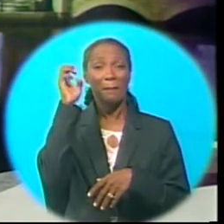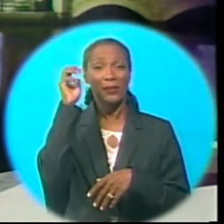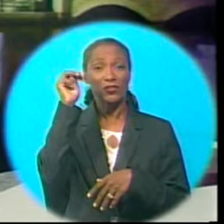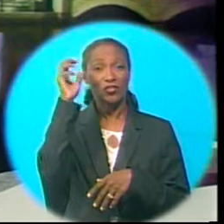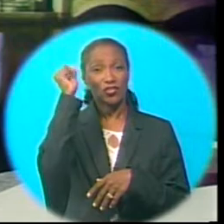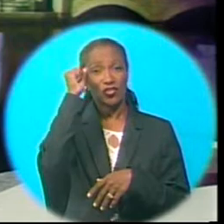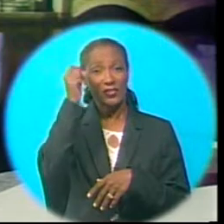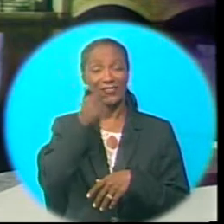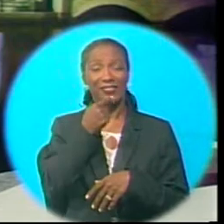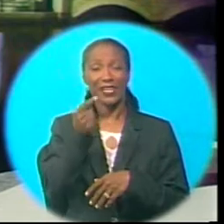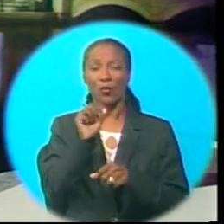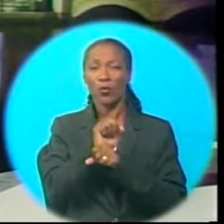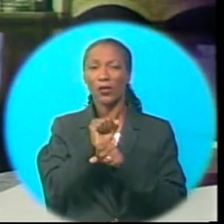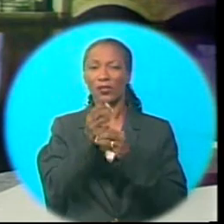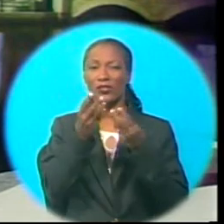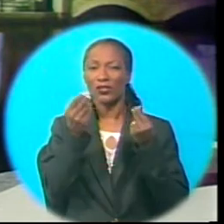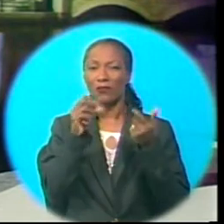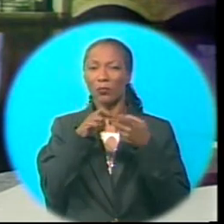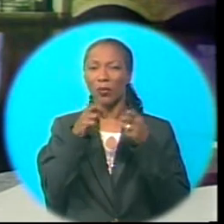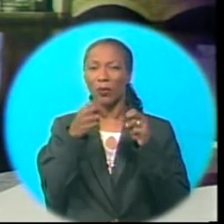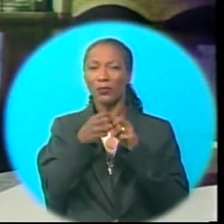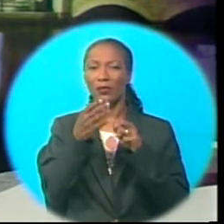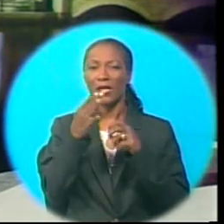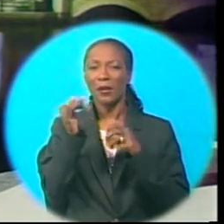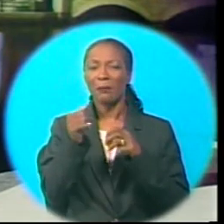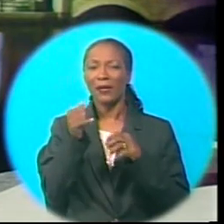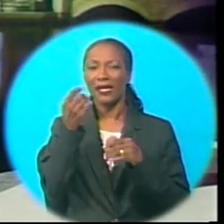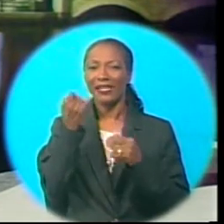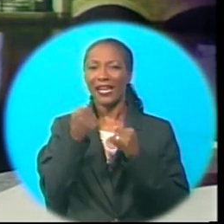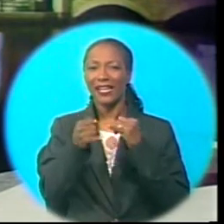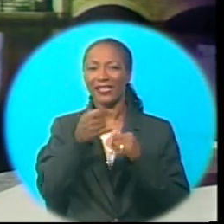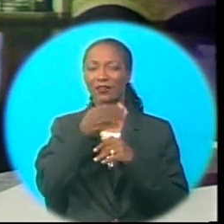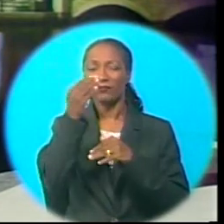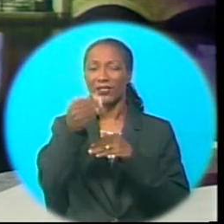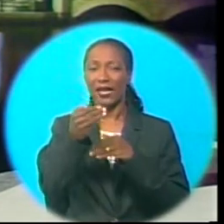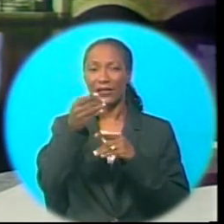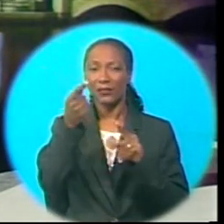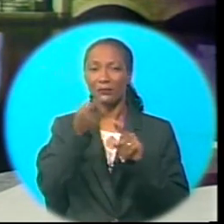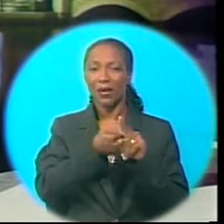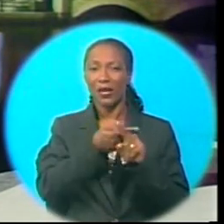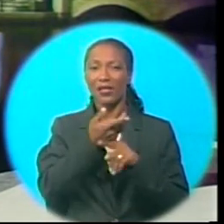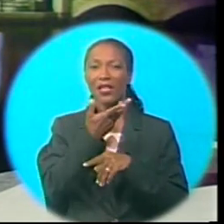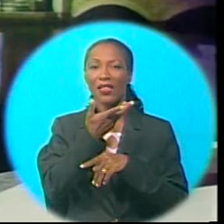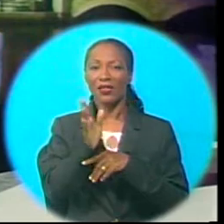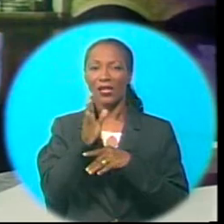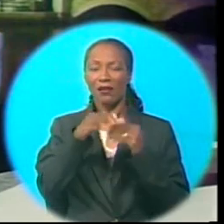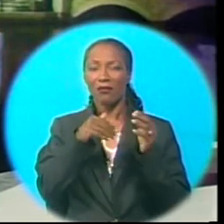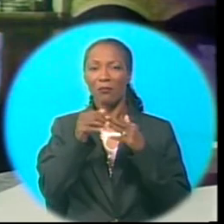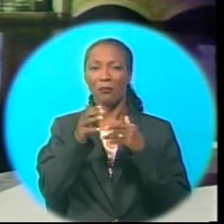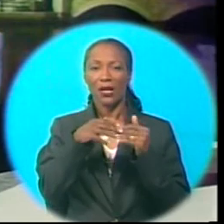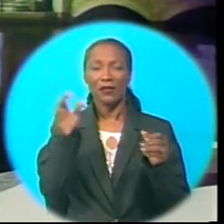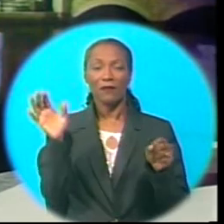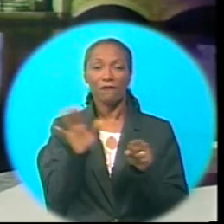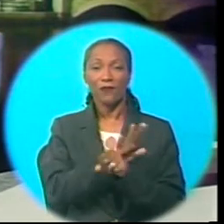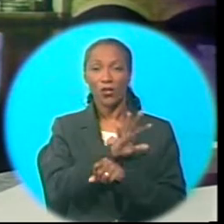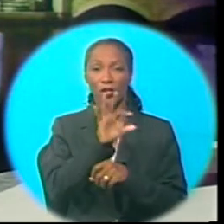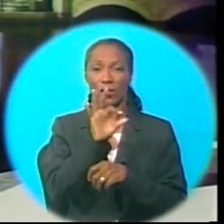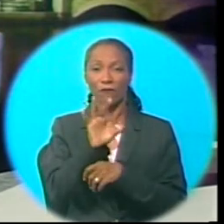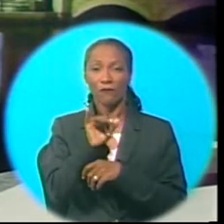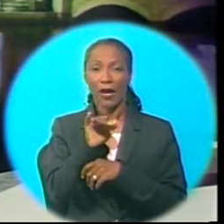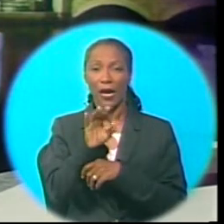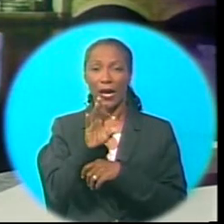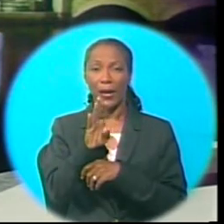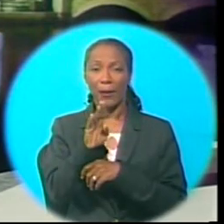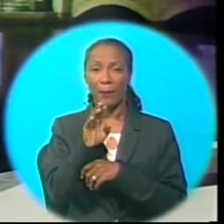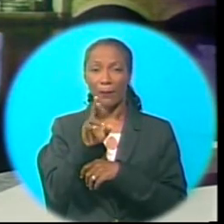they are working to solve the problems. He says by the end of next month, they would have built out their entire fiber optic network. The managing director